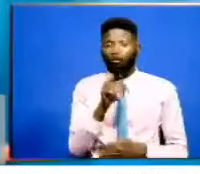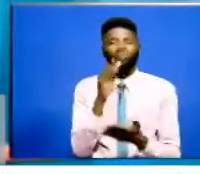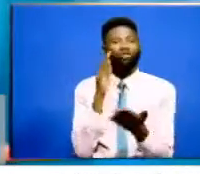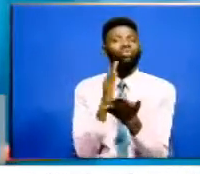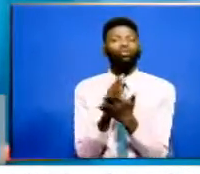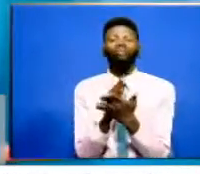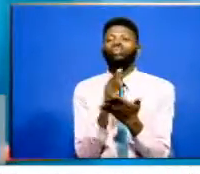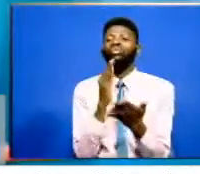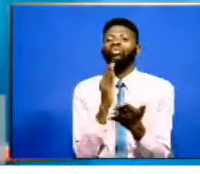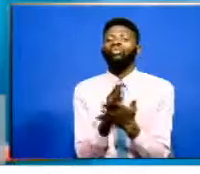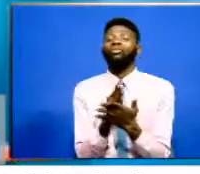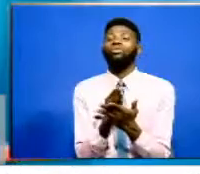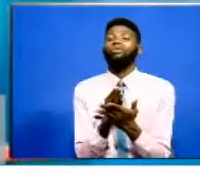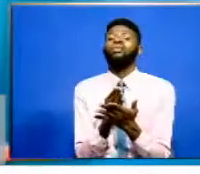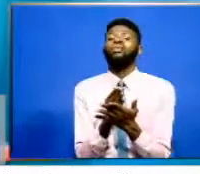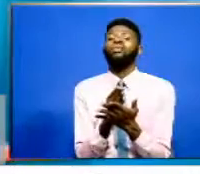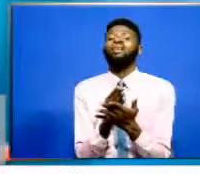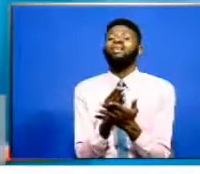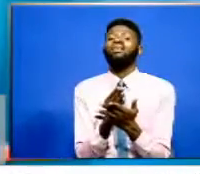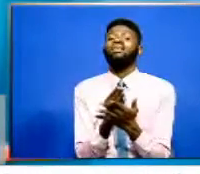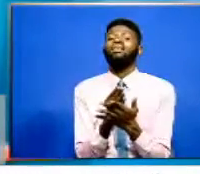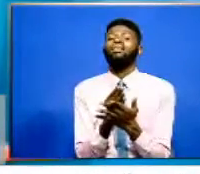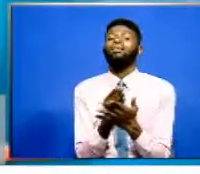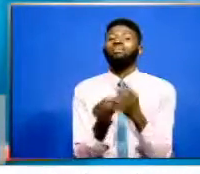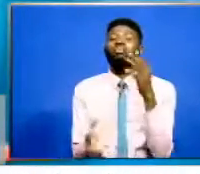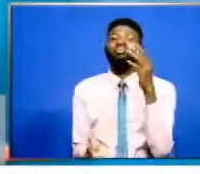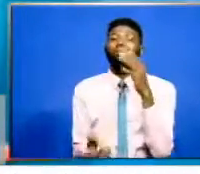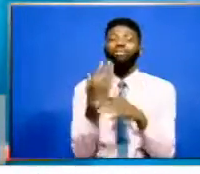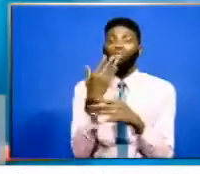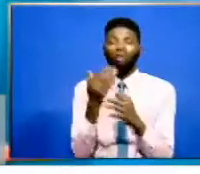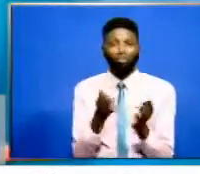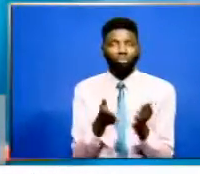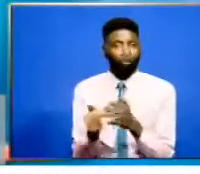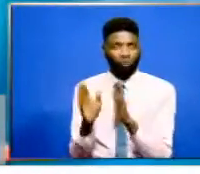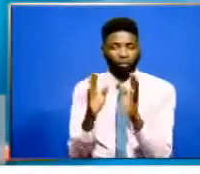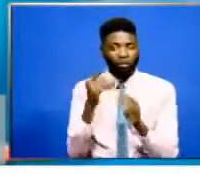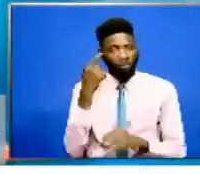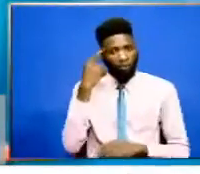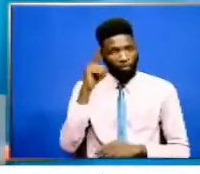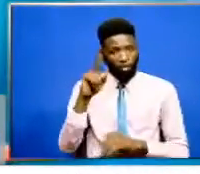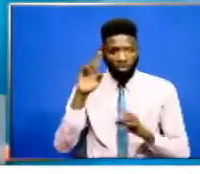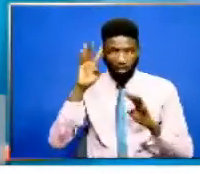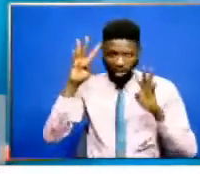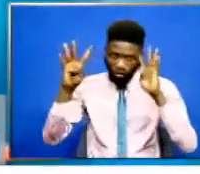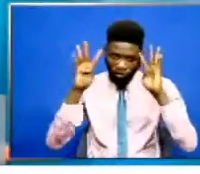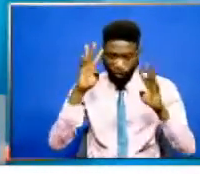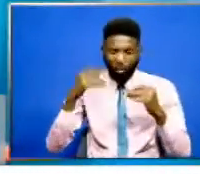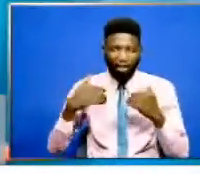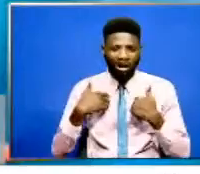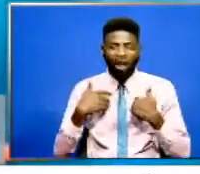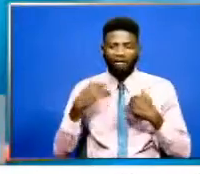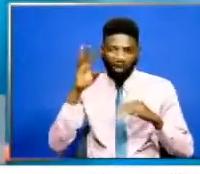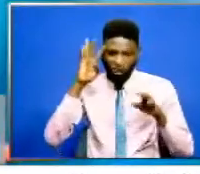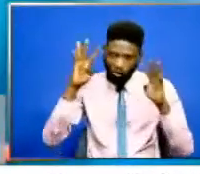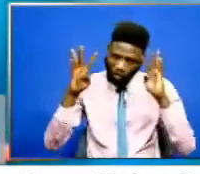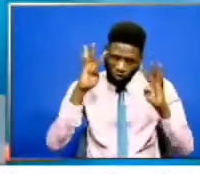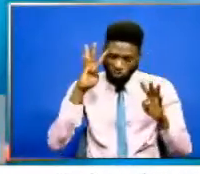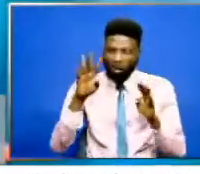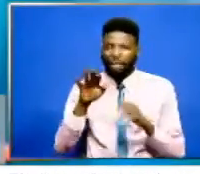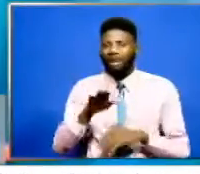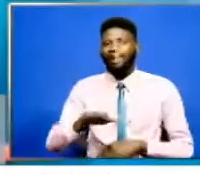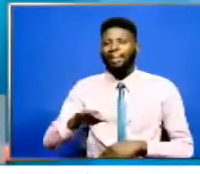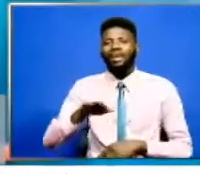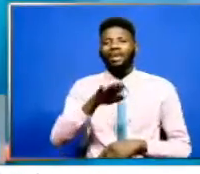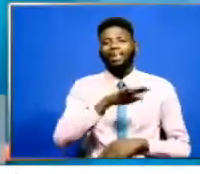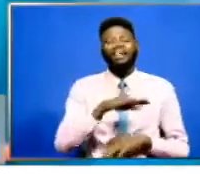really offered opportunity, a great opportunity for innovation. There are innovation in many, many areas, and many key